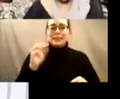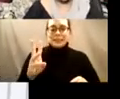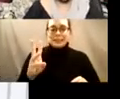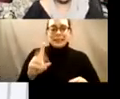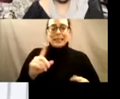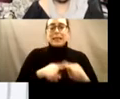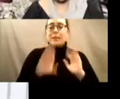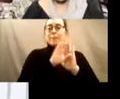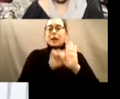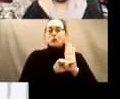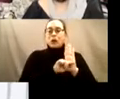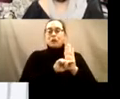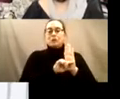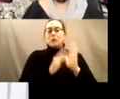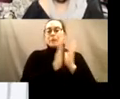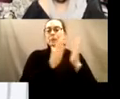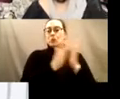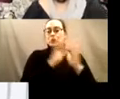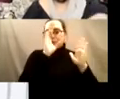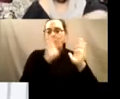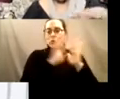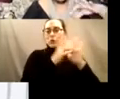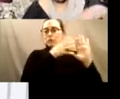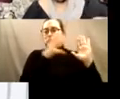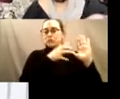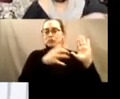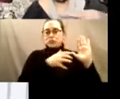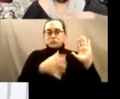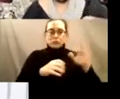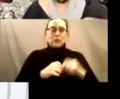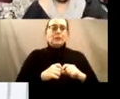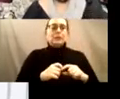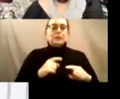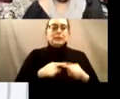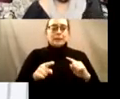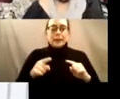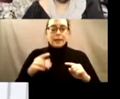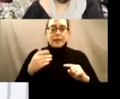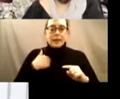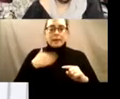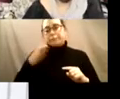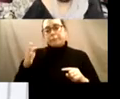at the back behind it, and pink quilt in the upper right next to a window.